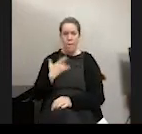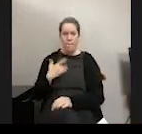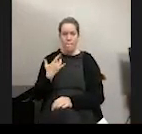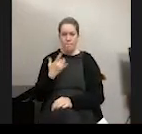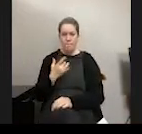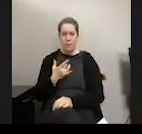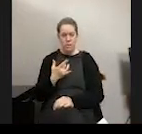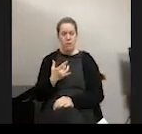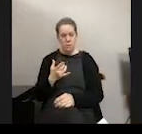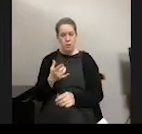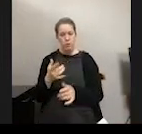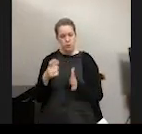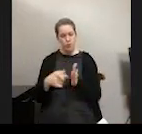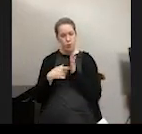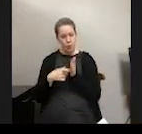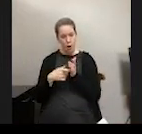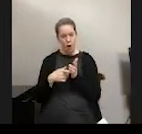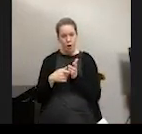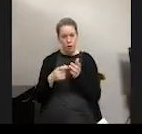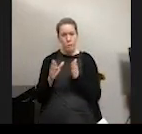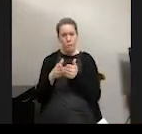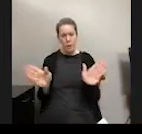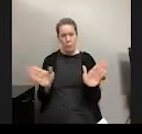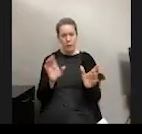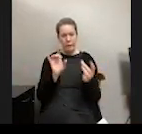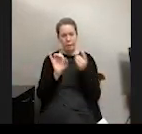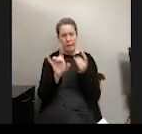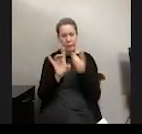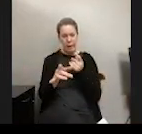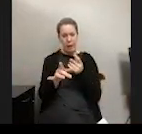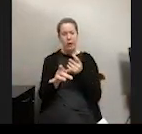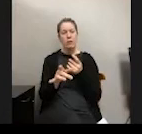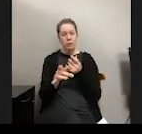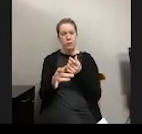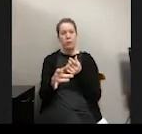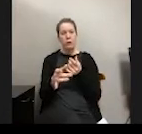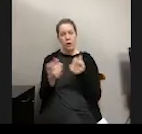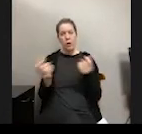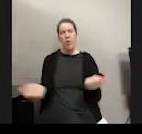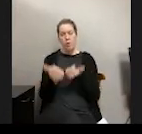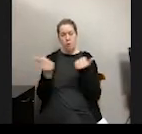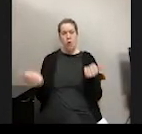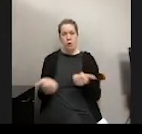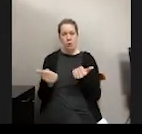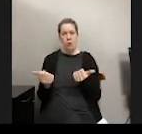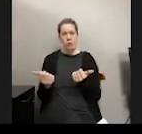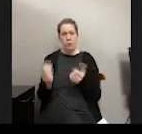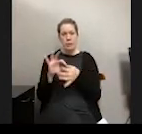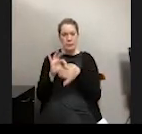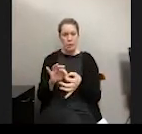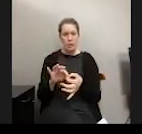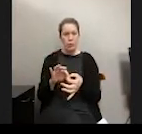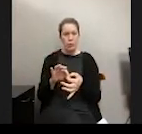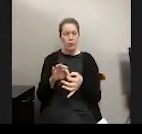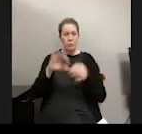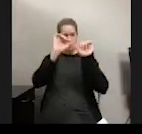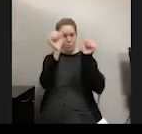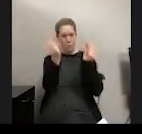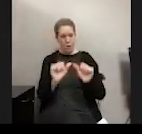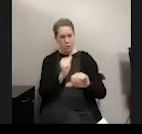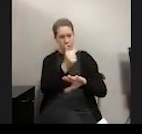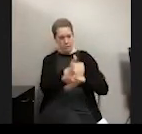feedback from a lot of the public, sort of whether things, especially when it comes to monuments, whether things are removed or whether